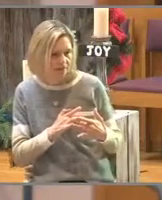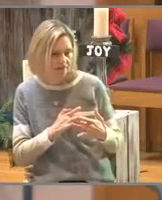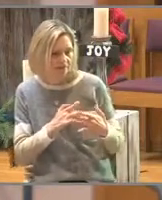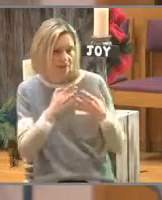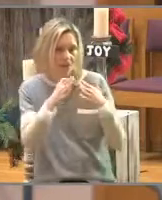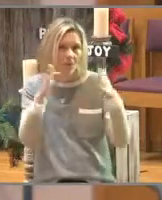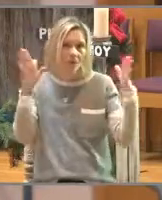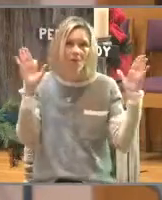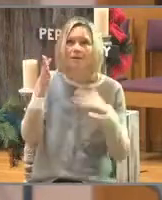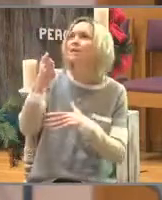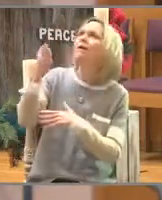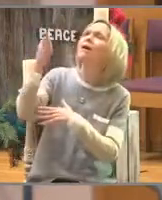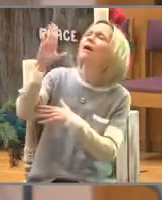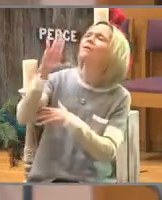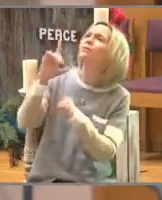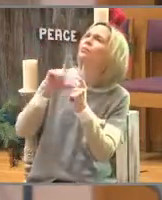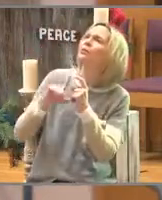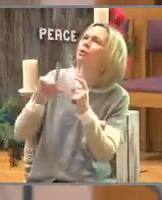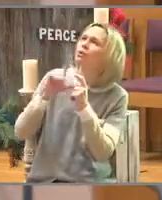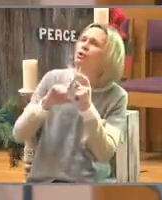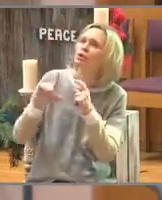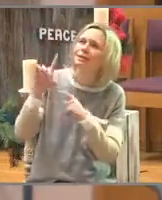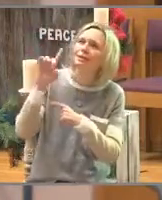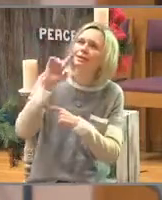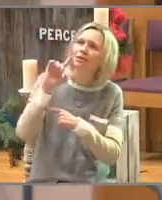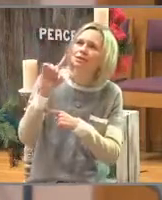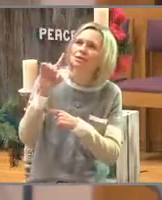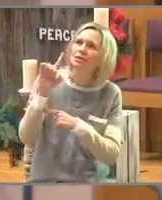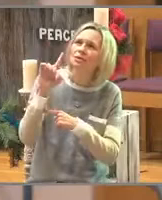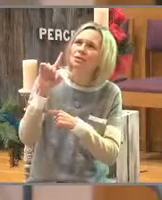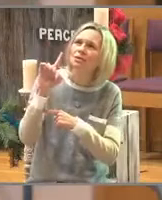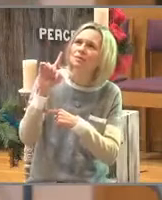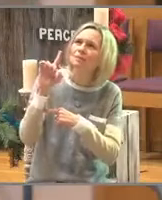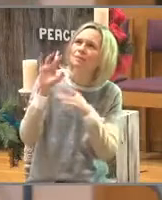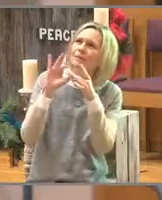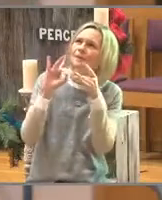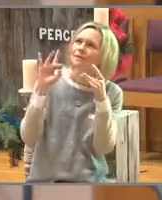God's word and hear those messages of hope.